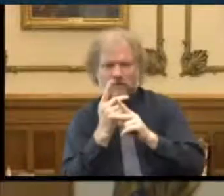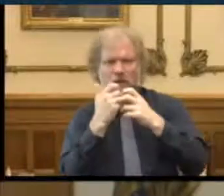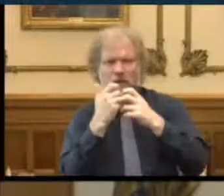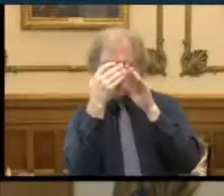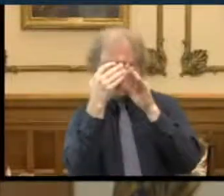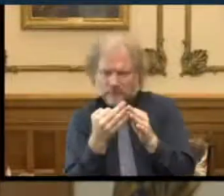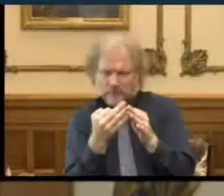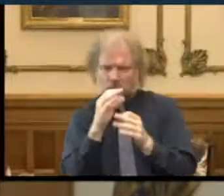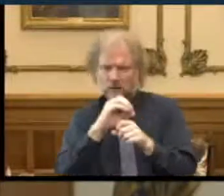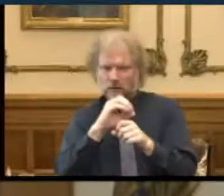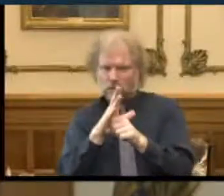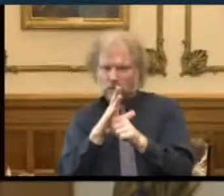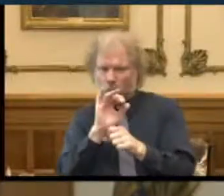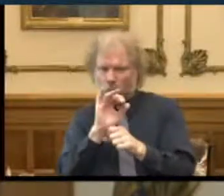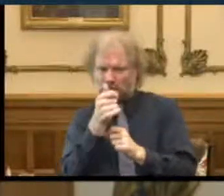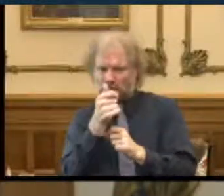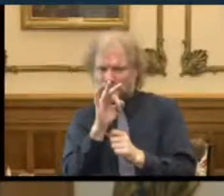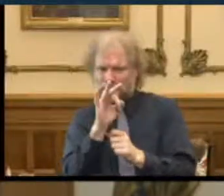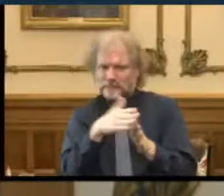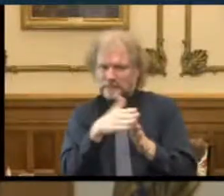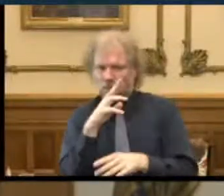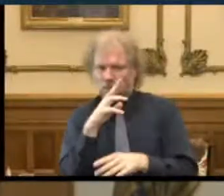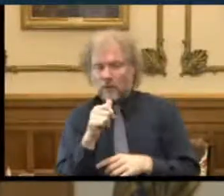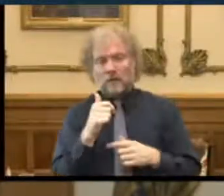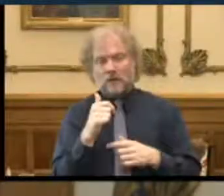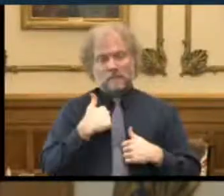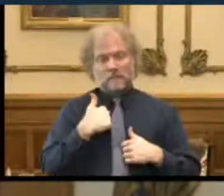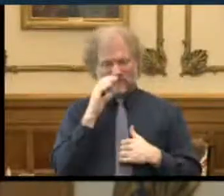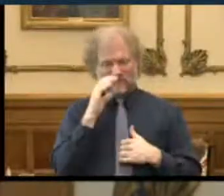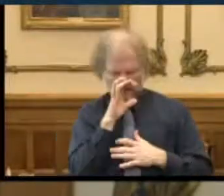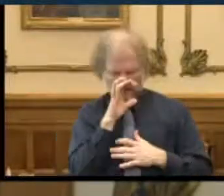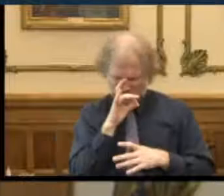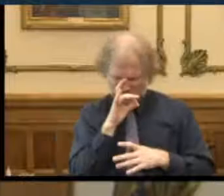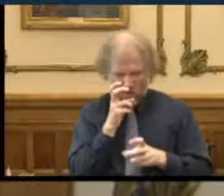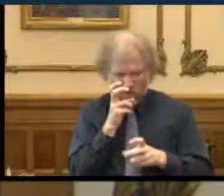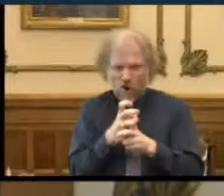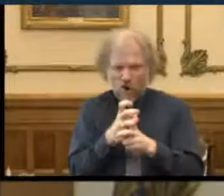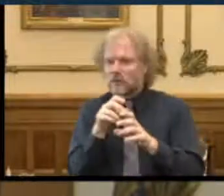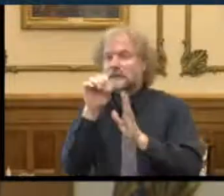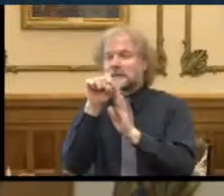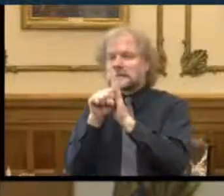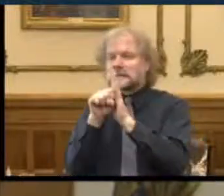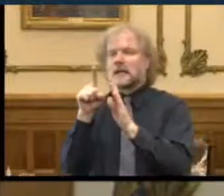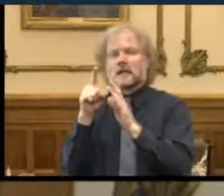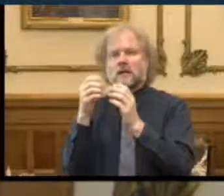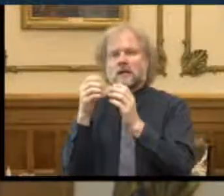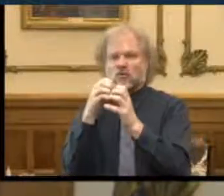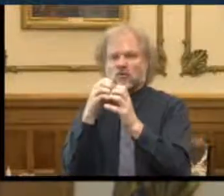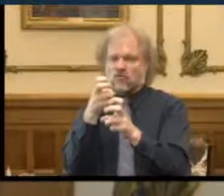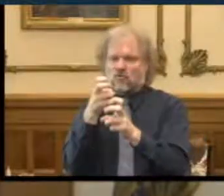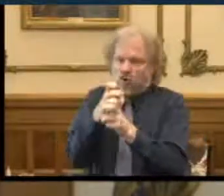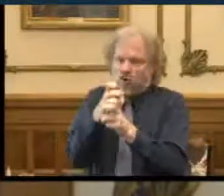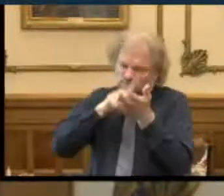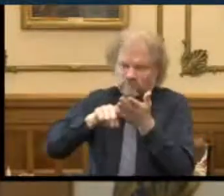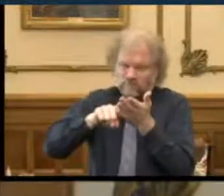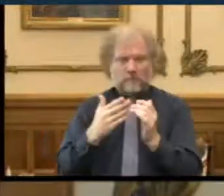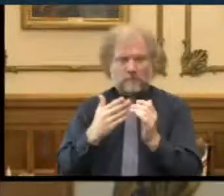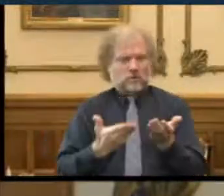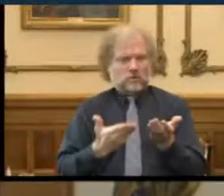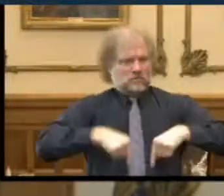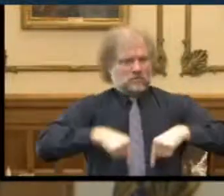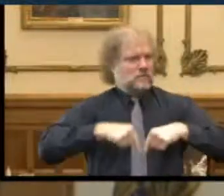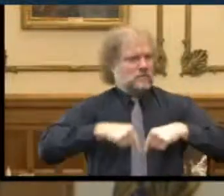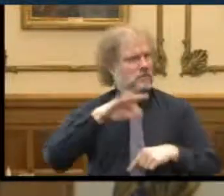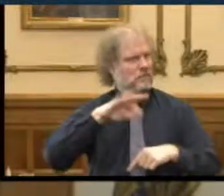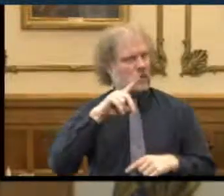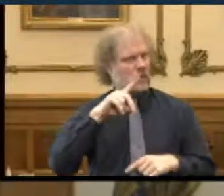state of Indiana. I would be hard-pressed to find any state that does it with as much rigor as is done here at the State Department of Health and the